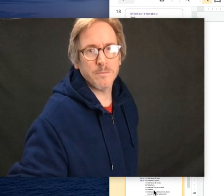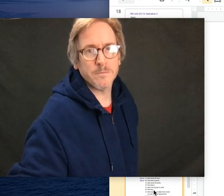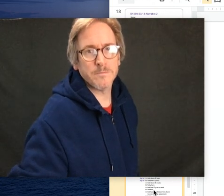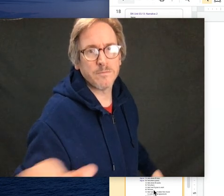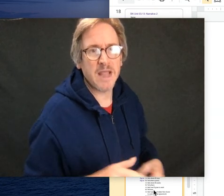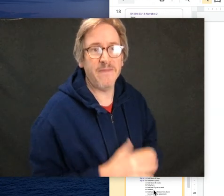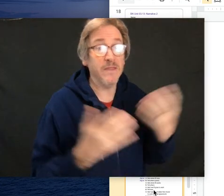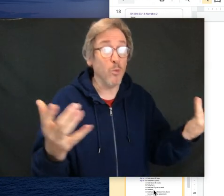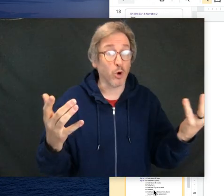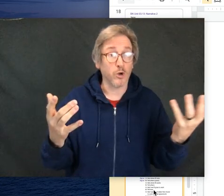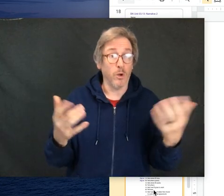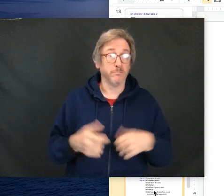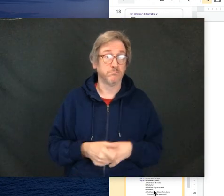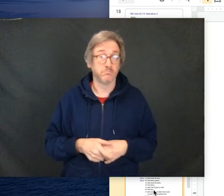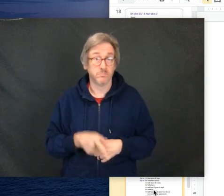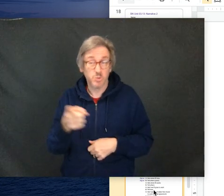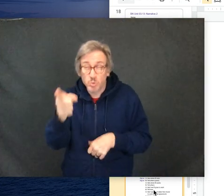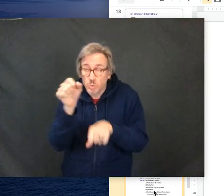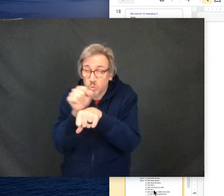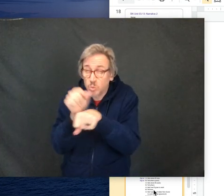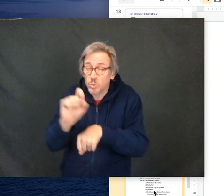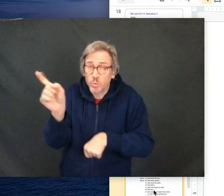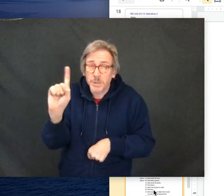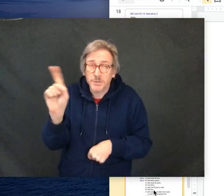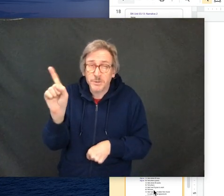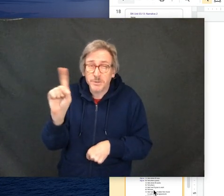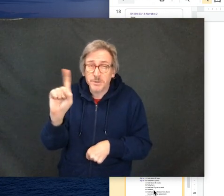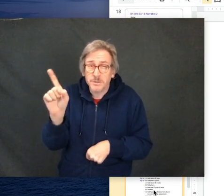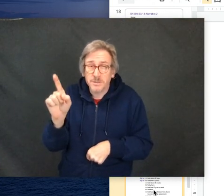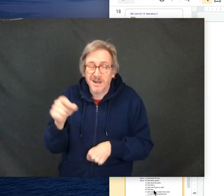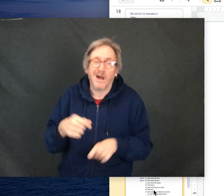And then the work one.